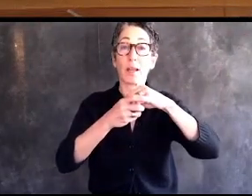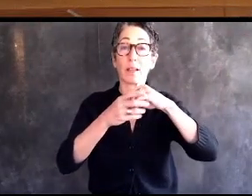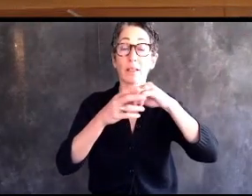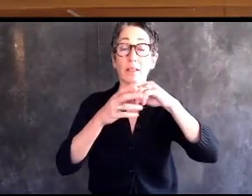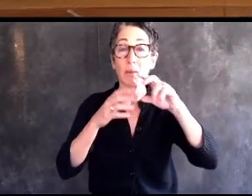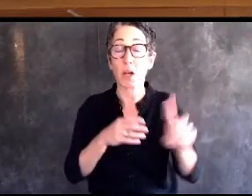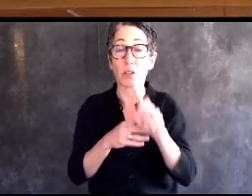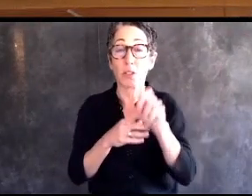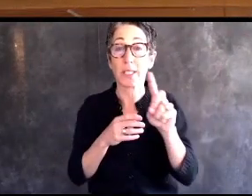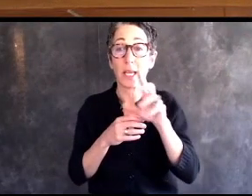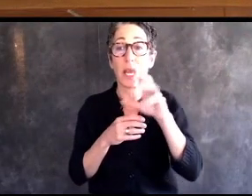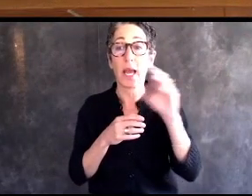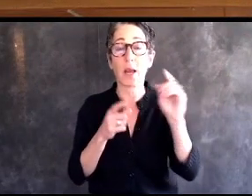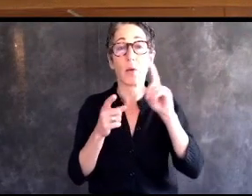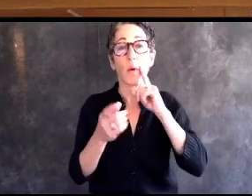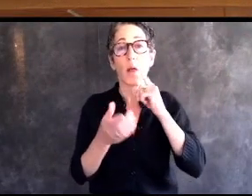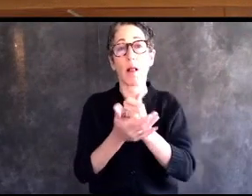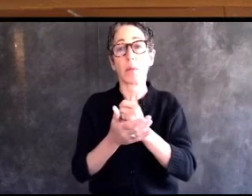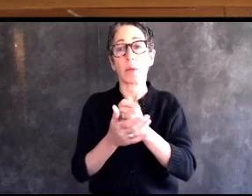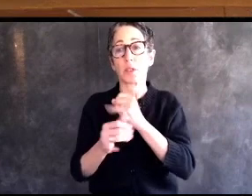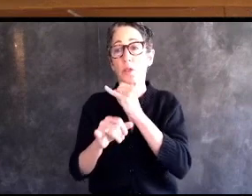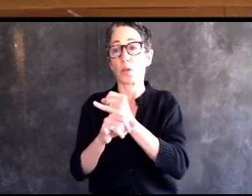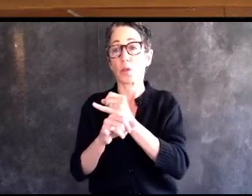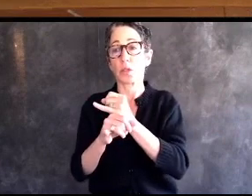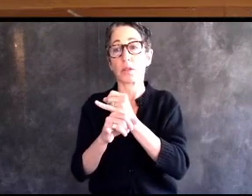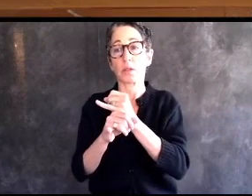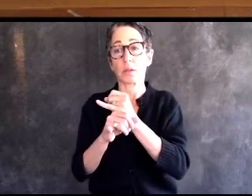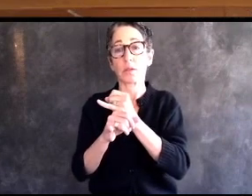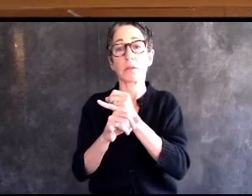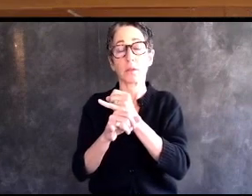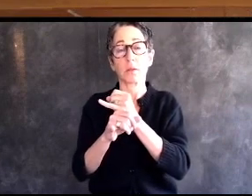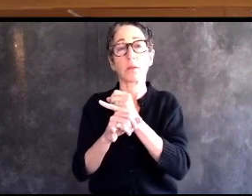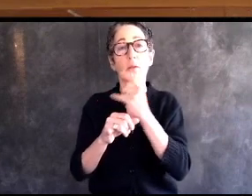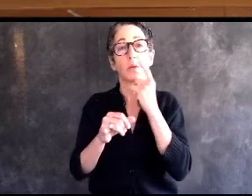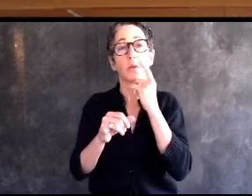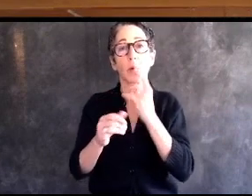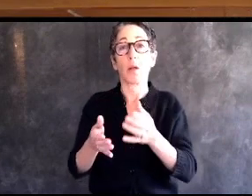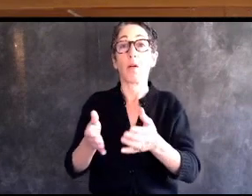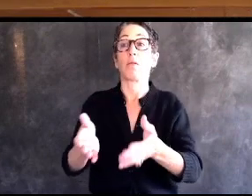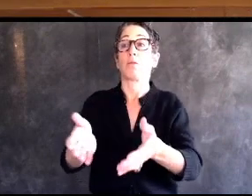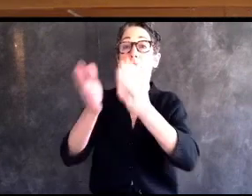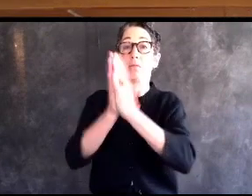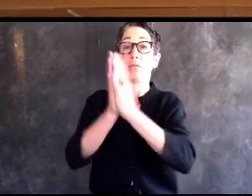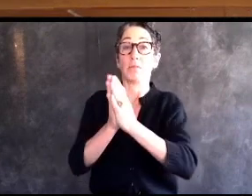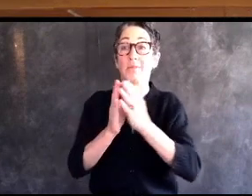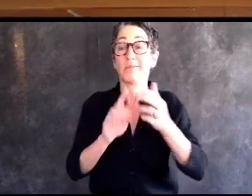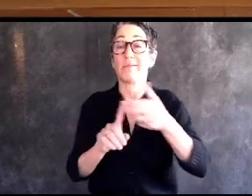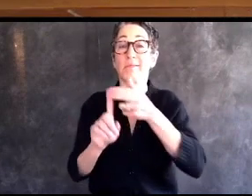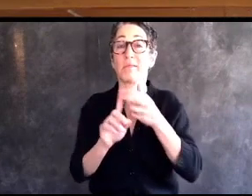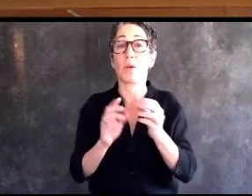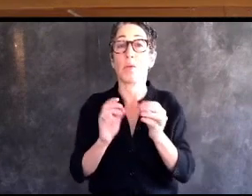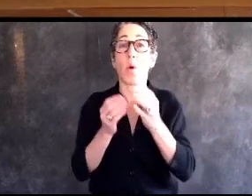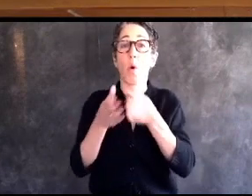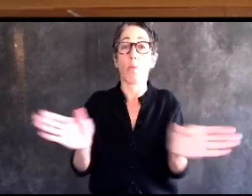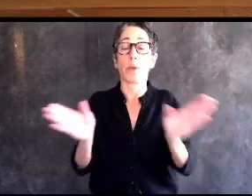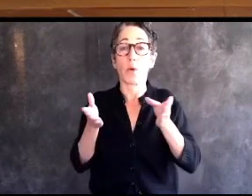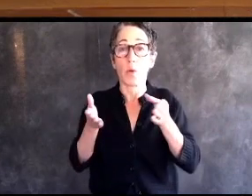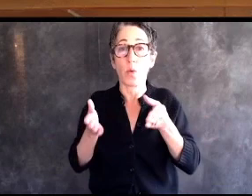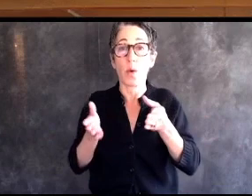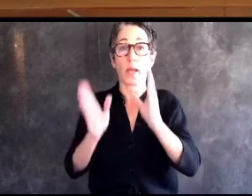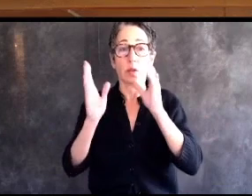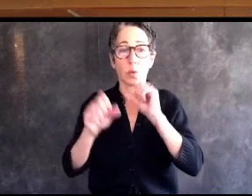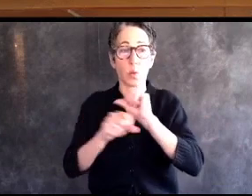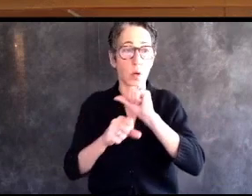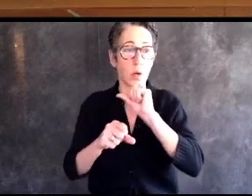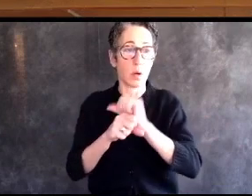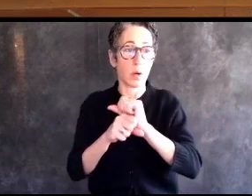helping institutions incorporate more participatory and open ways of working. You can see that we put a powerhouse